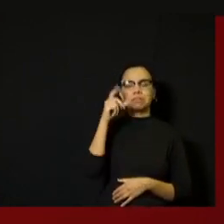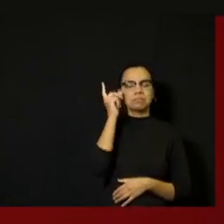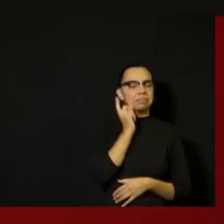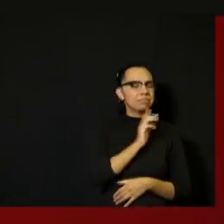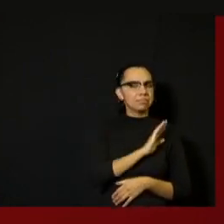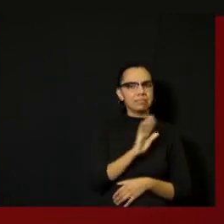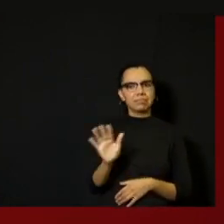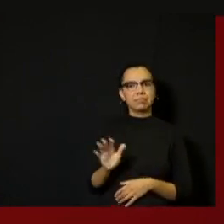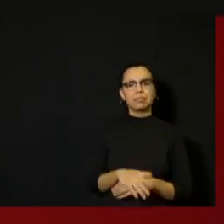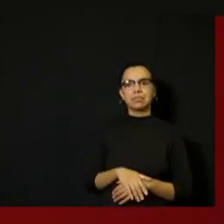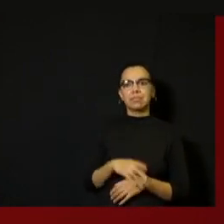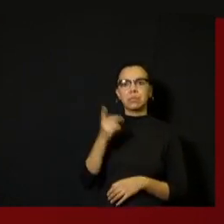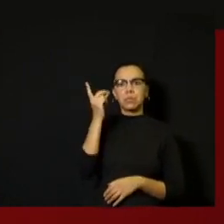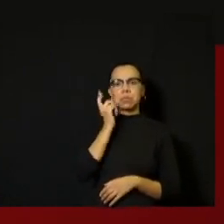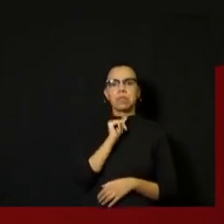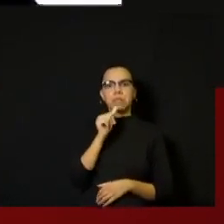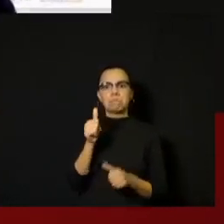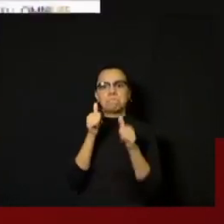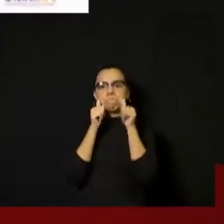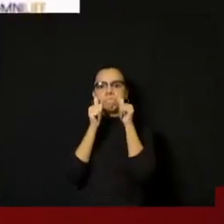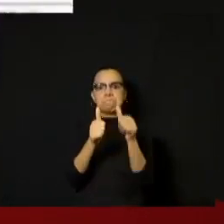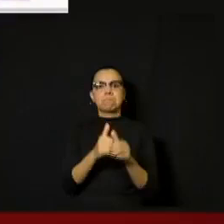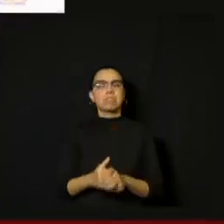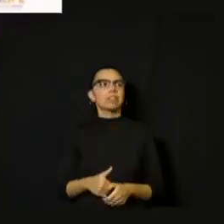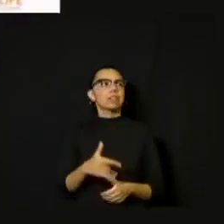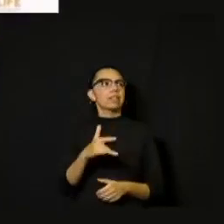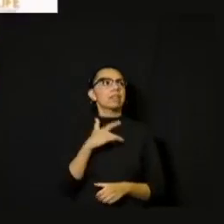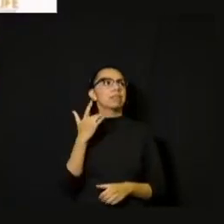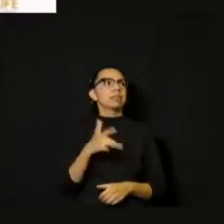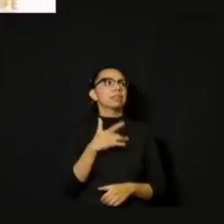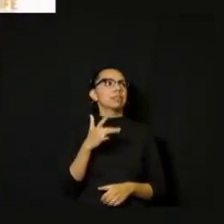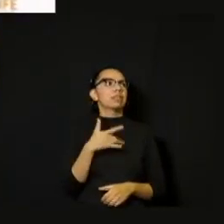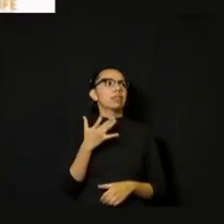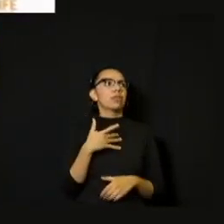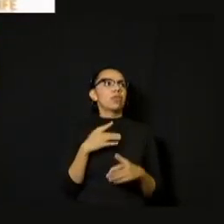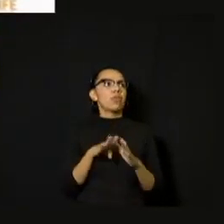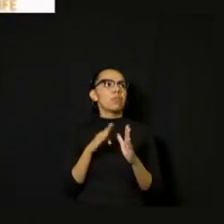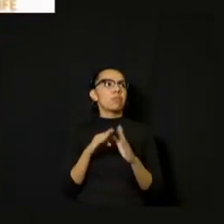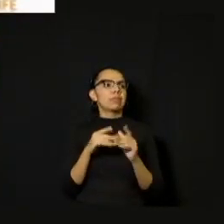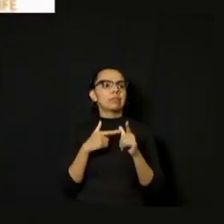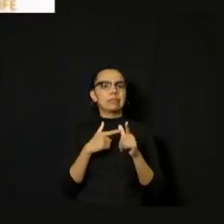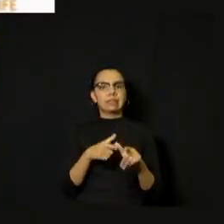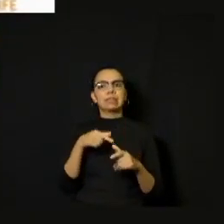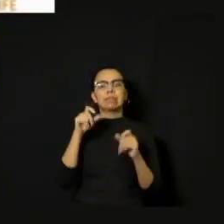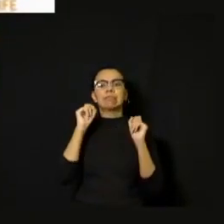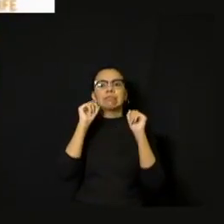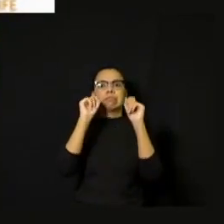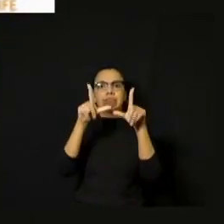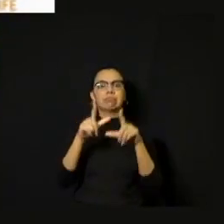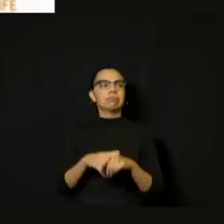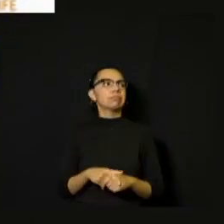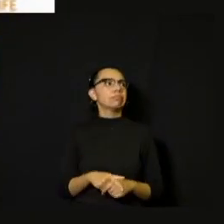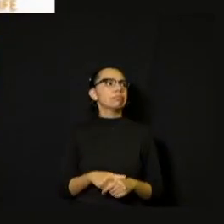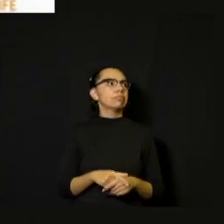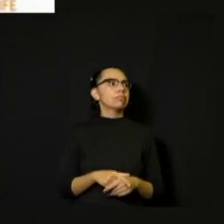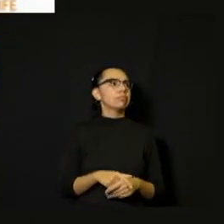didn't sleep. Nothing. I feel like I'm in Europe, but